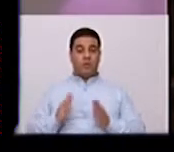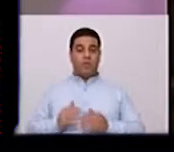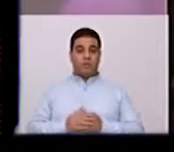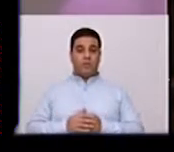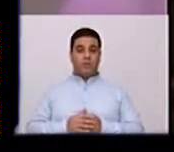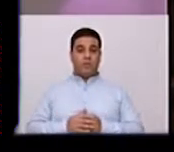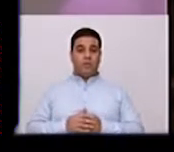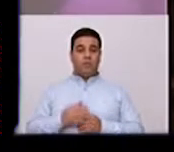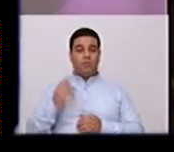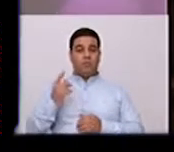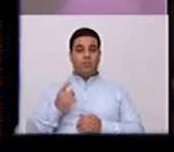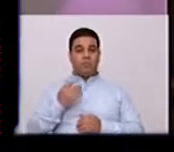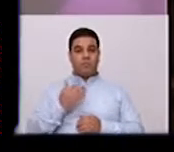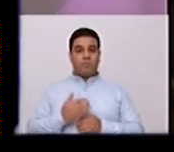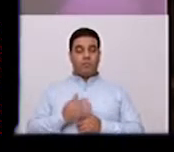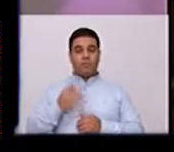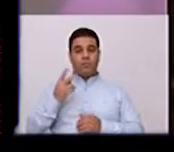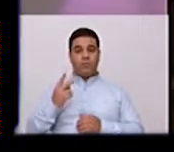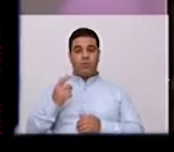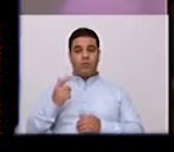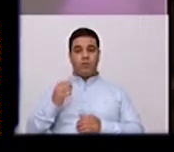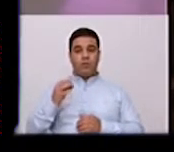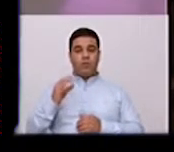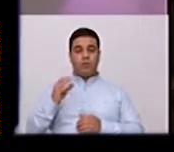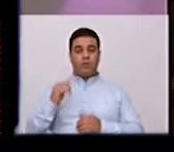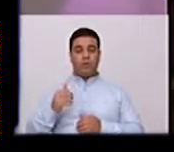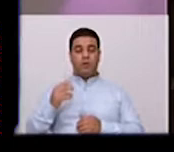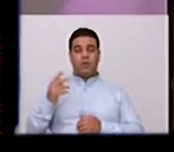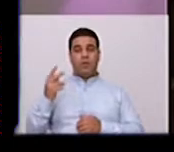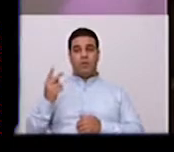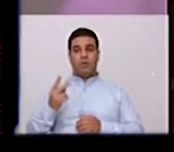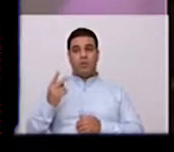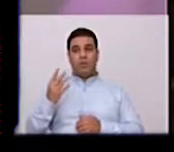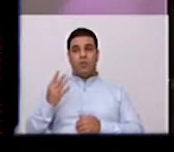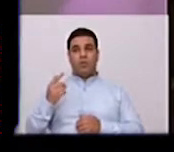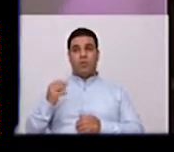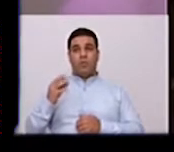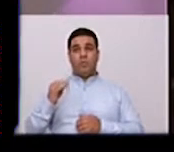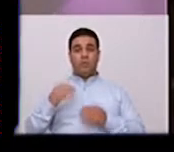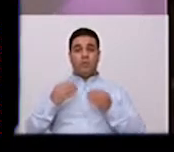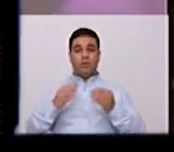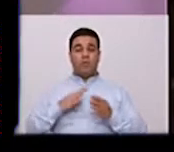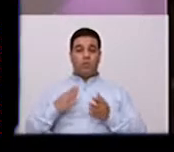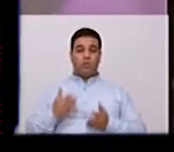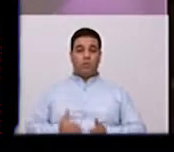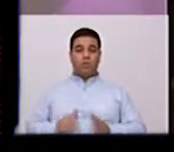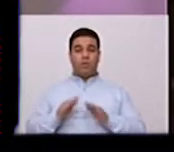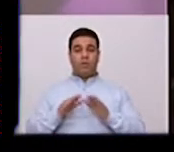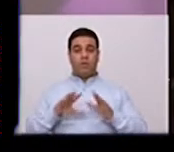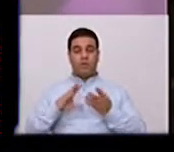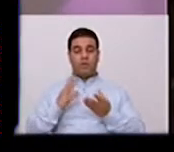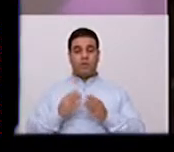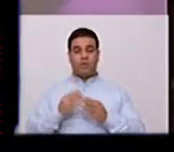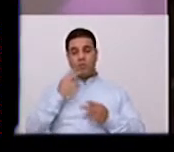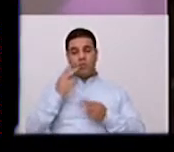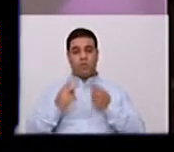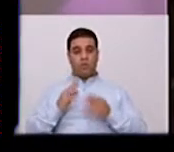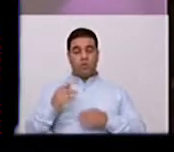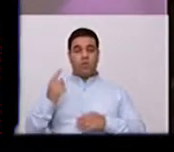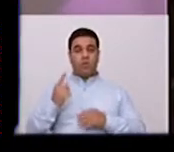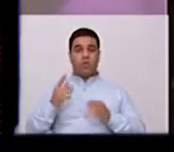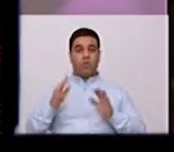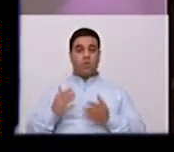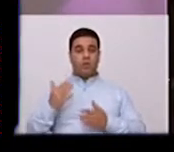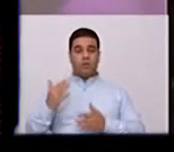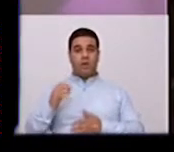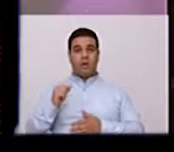Demak, birinchisi 2ta gameti, ikkinchisi 4ta gameti berildi va tug'ilgan farzandlarni ko'rib chiqamiz. Birinchi